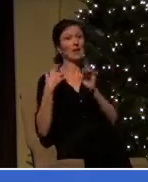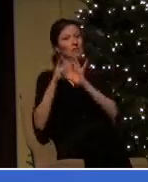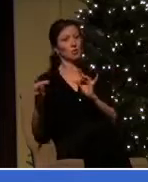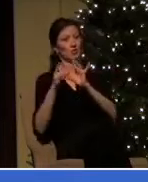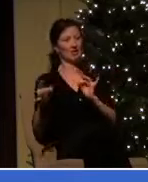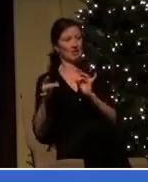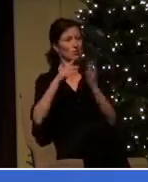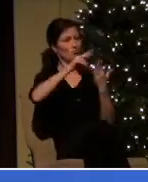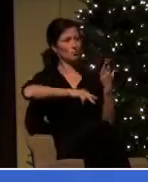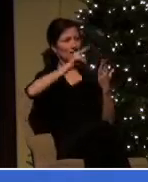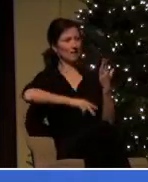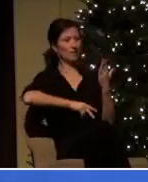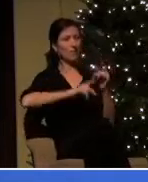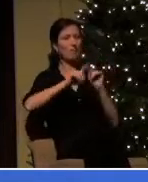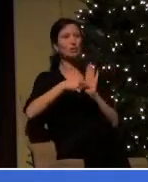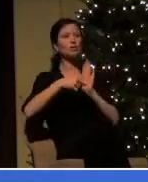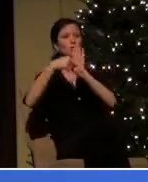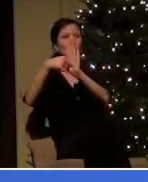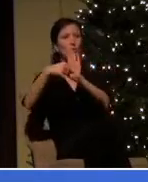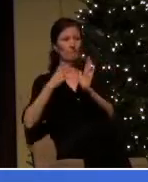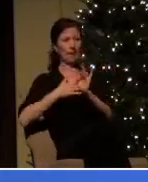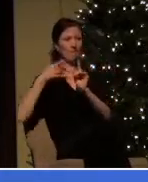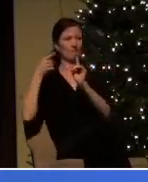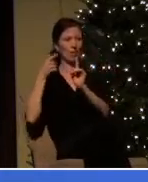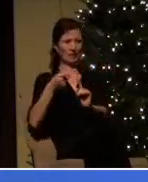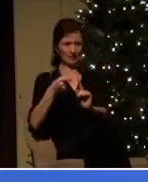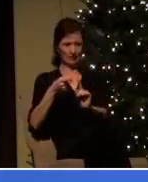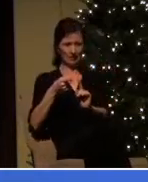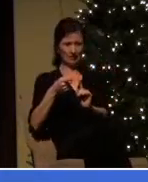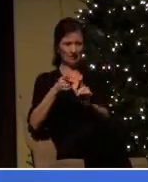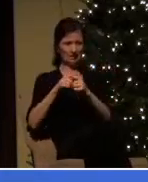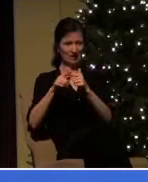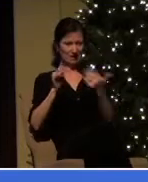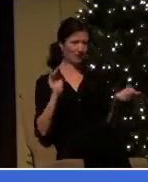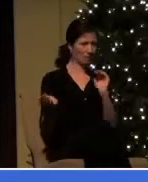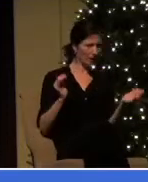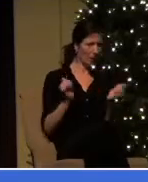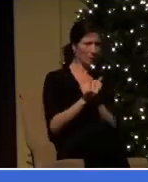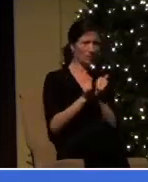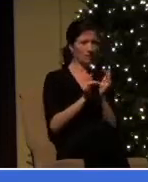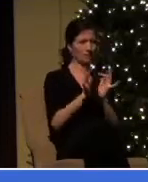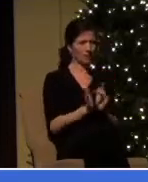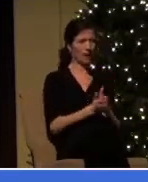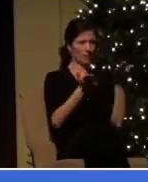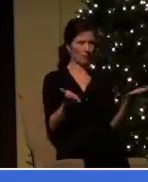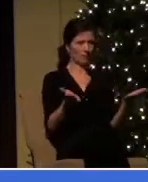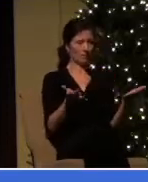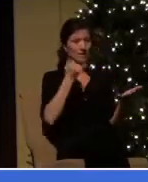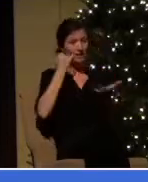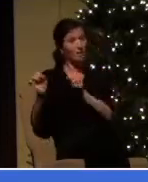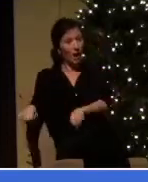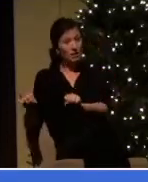want to put it just briefly in the context of the gospel, because if this is possible in the